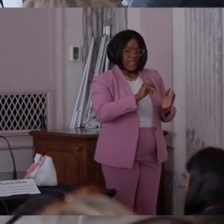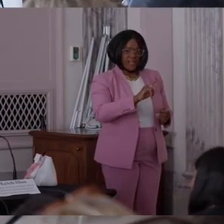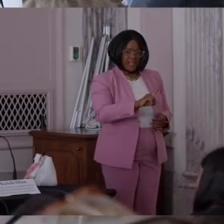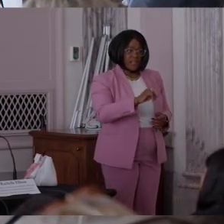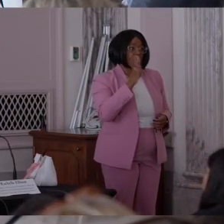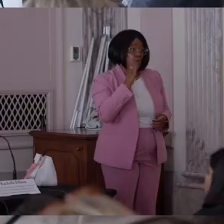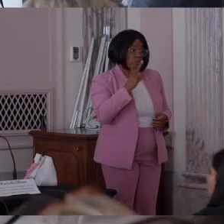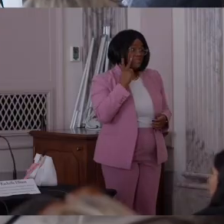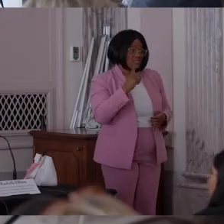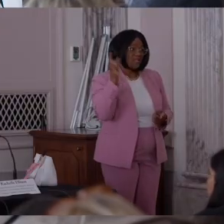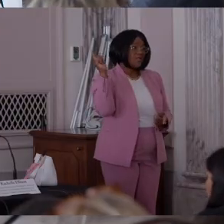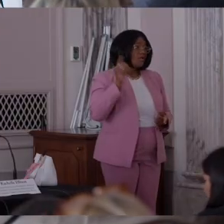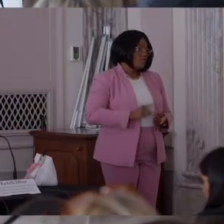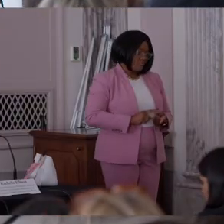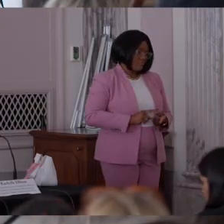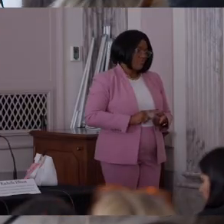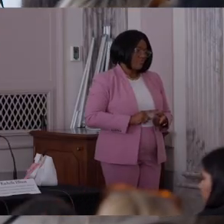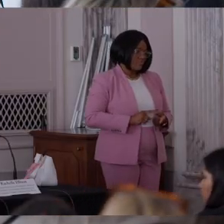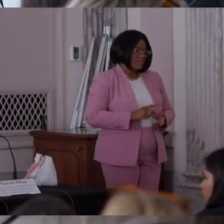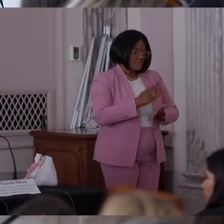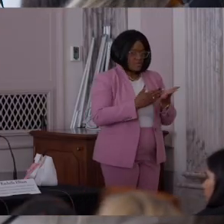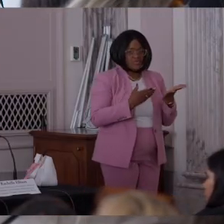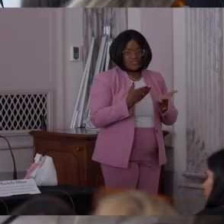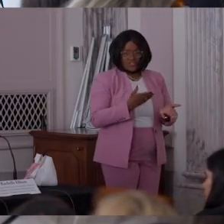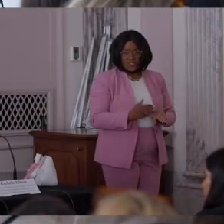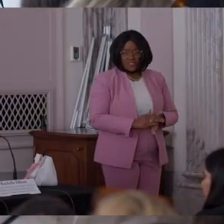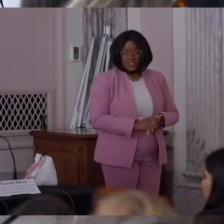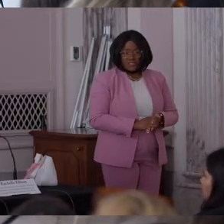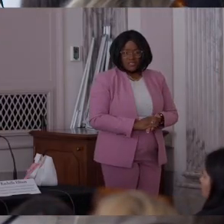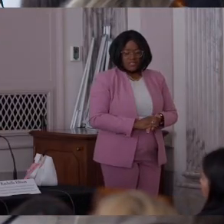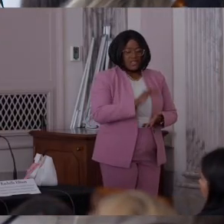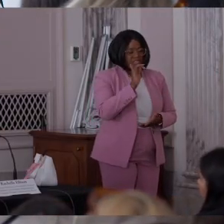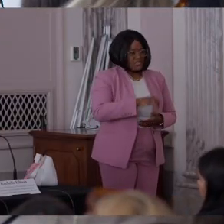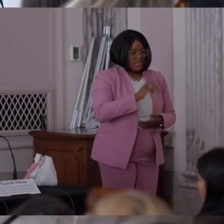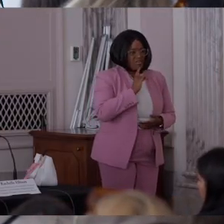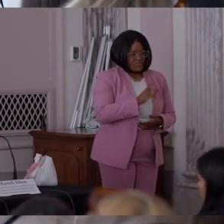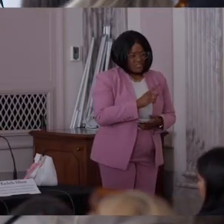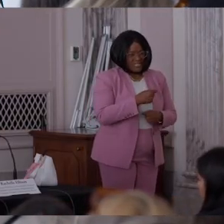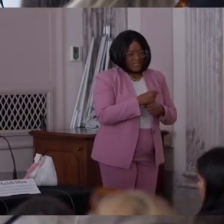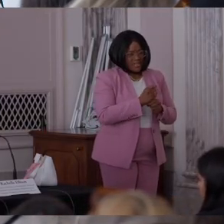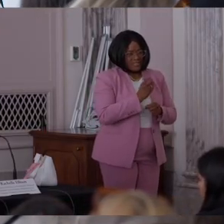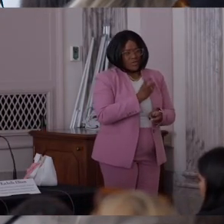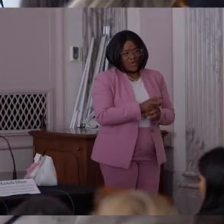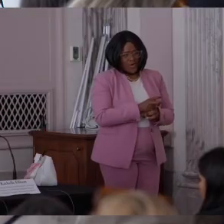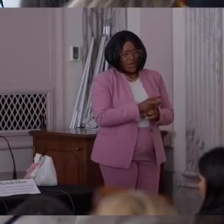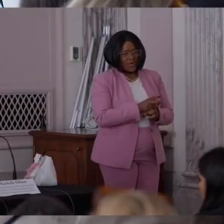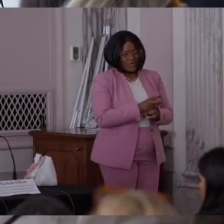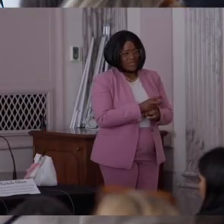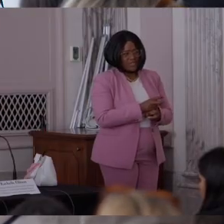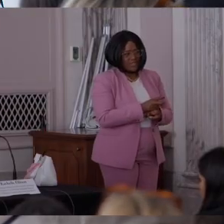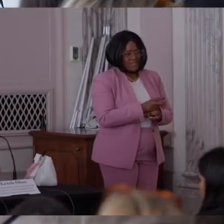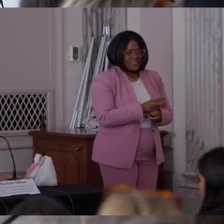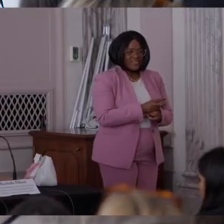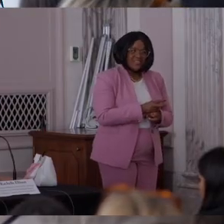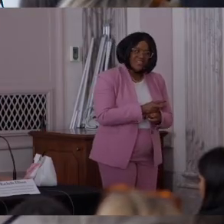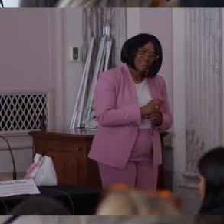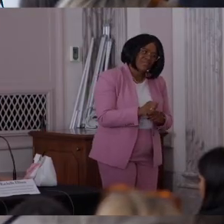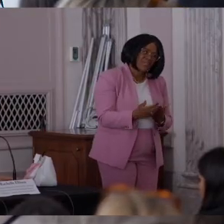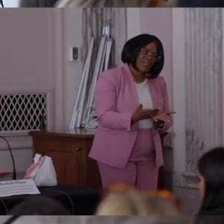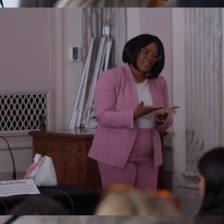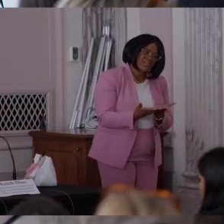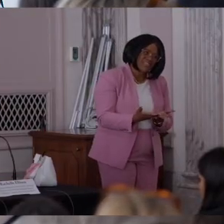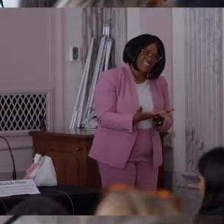we'll see a dramatic cutback in some of those services, which really makes it hard to be able to provide